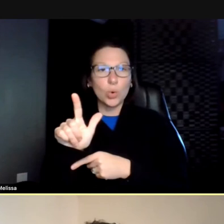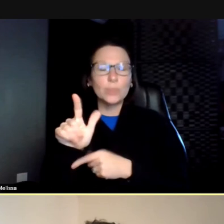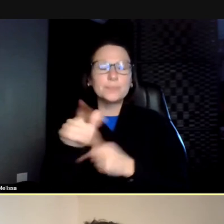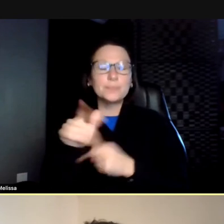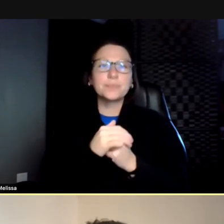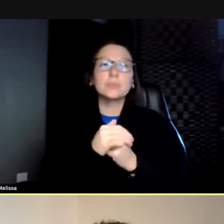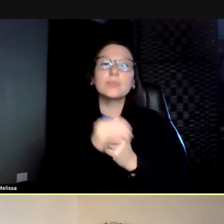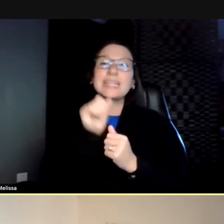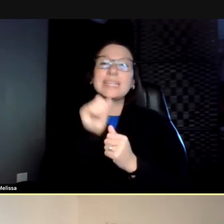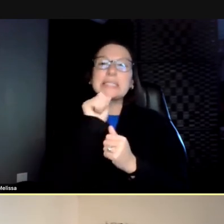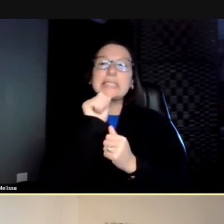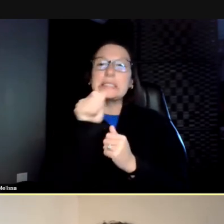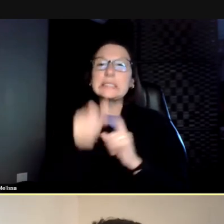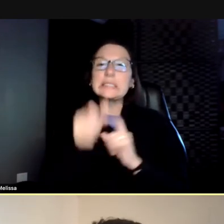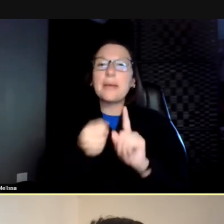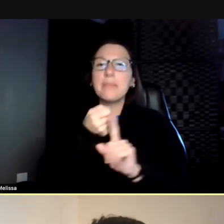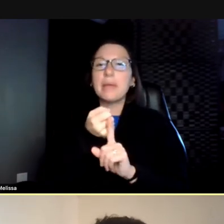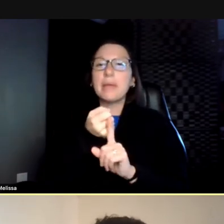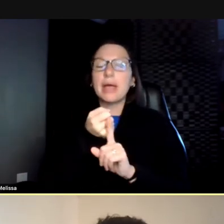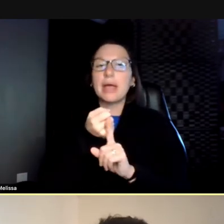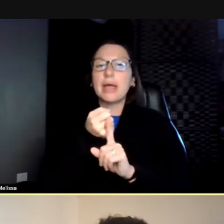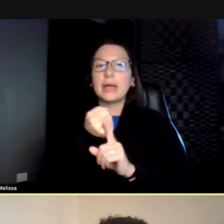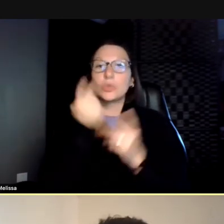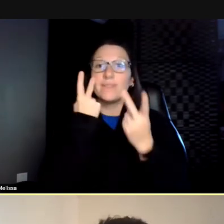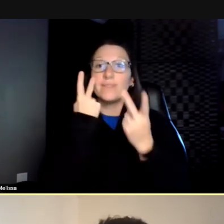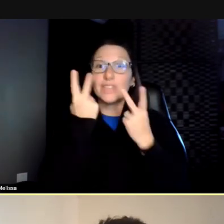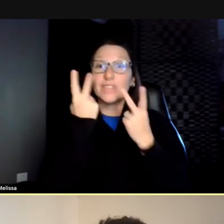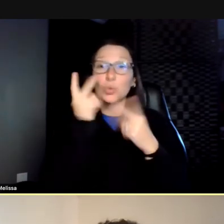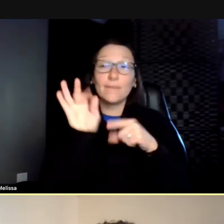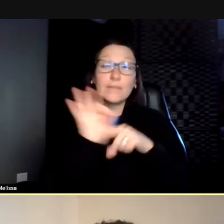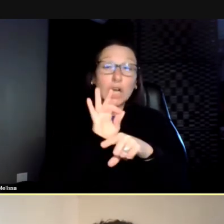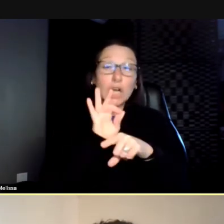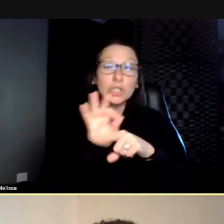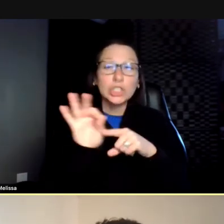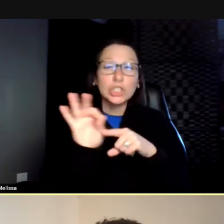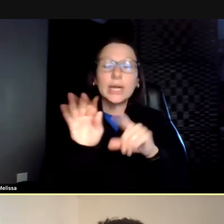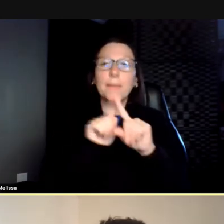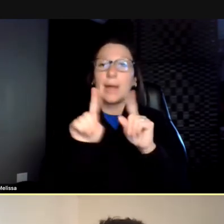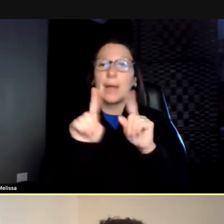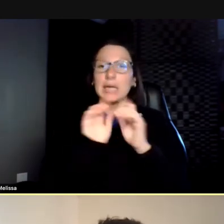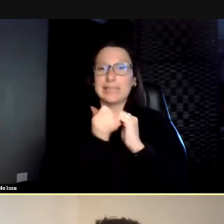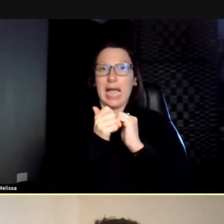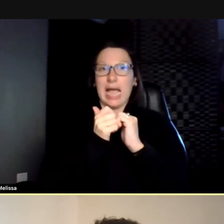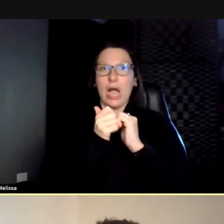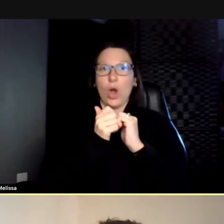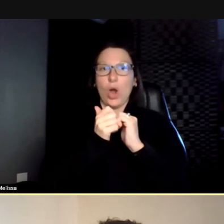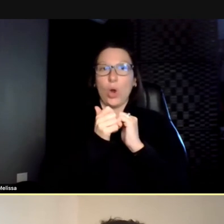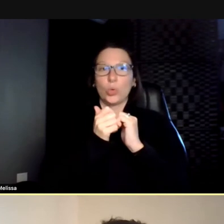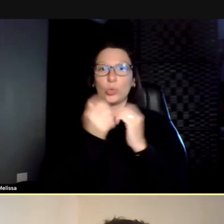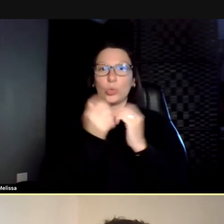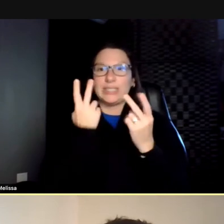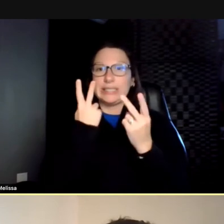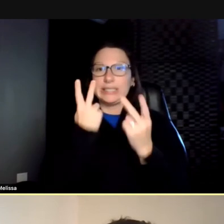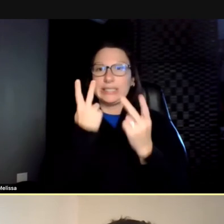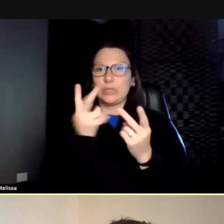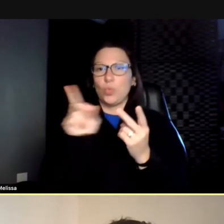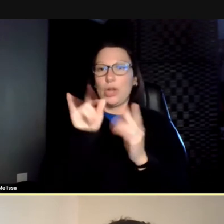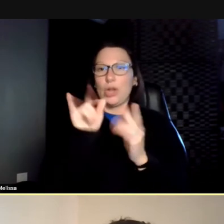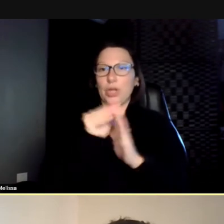It doesn't have an impact on visual functioning per se. It's a way of looking at where a student is.